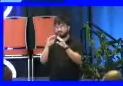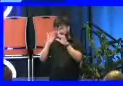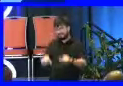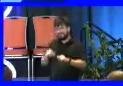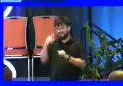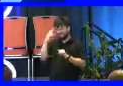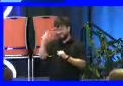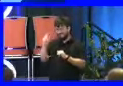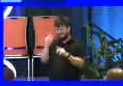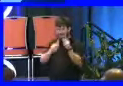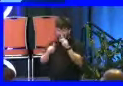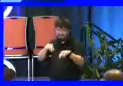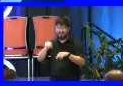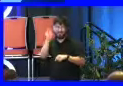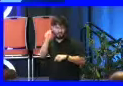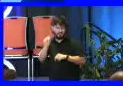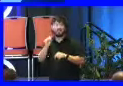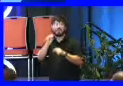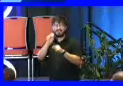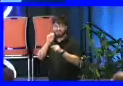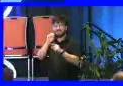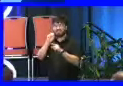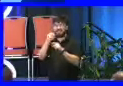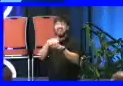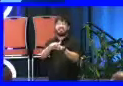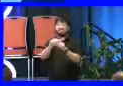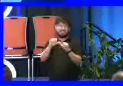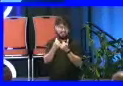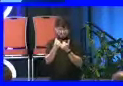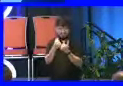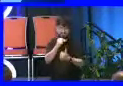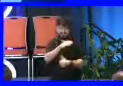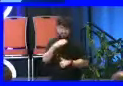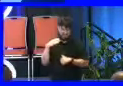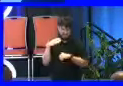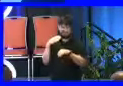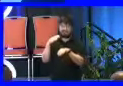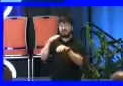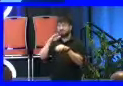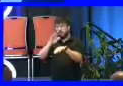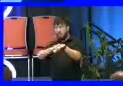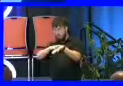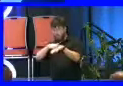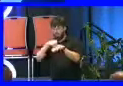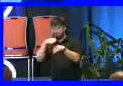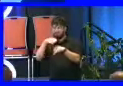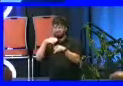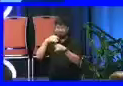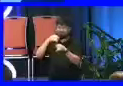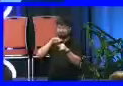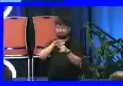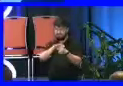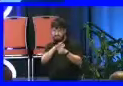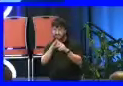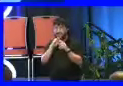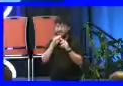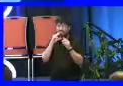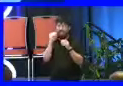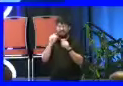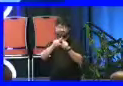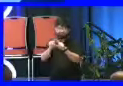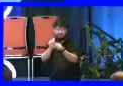leads, and the U.S. Interagency Council on Homelessness All Inside Communities and States. Through the needs assessment and your